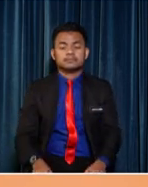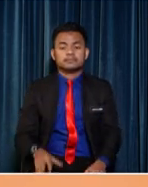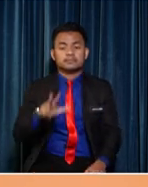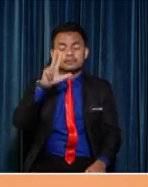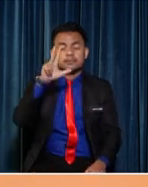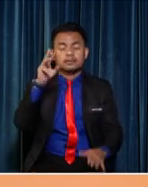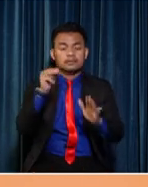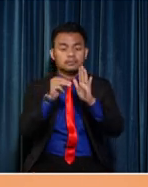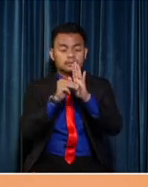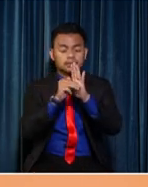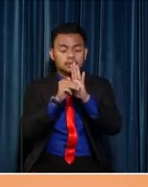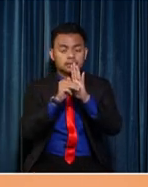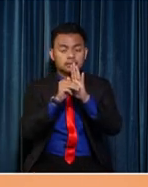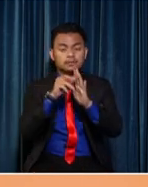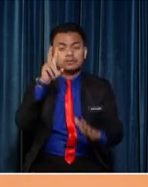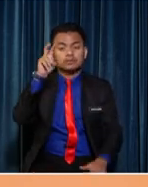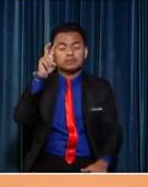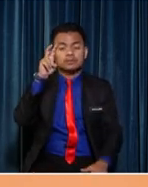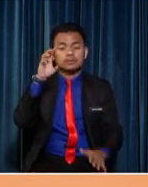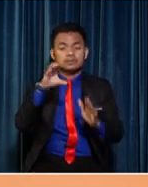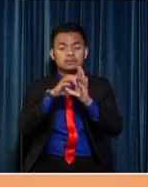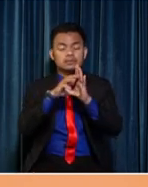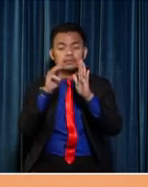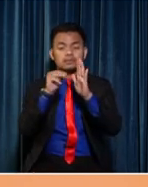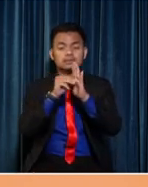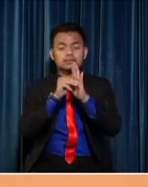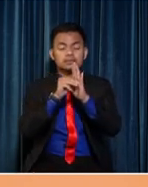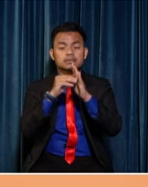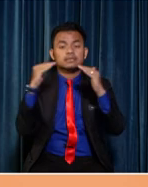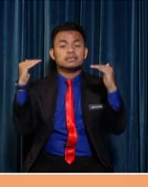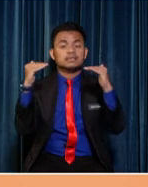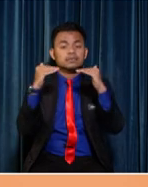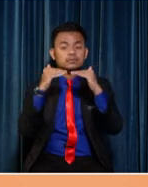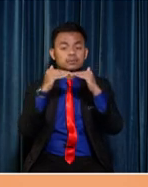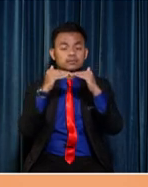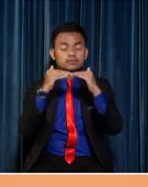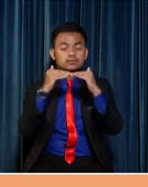meters, 20 centimeters is equal to